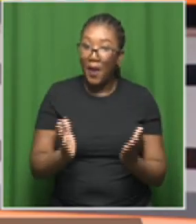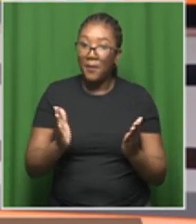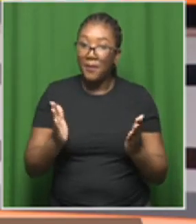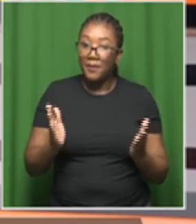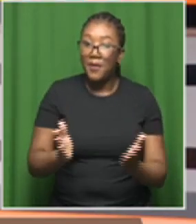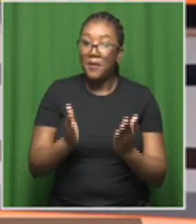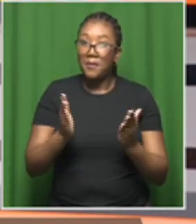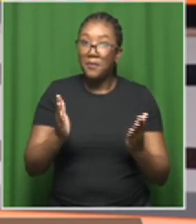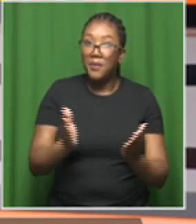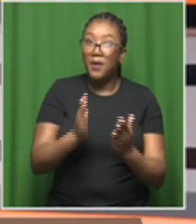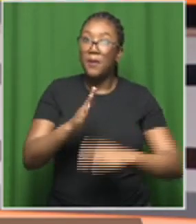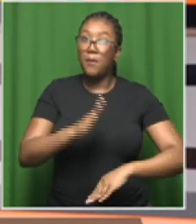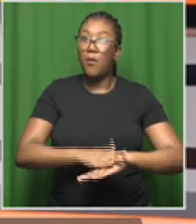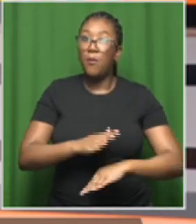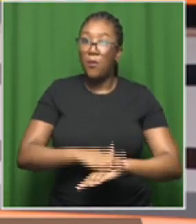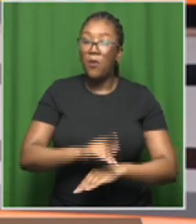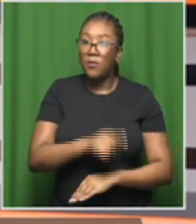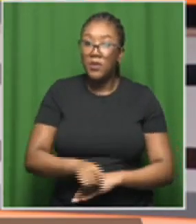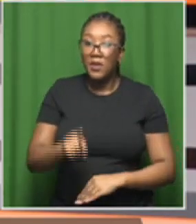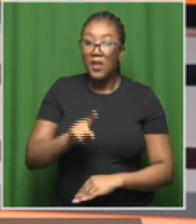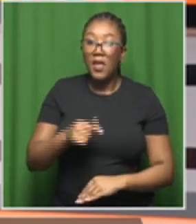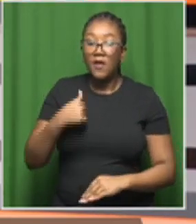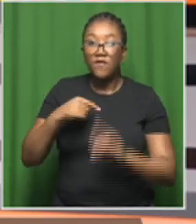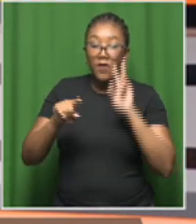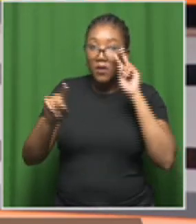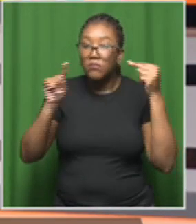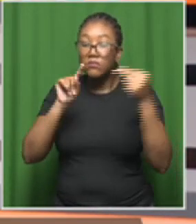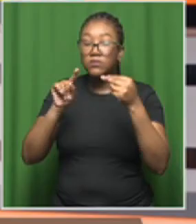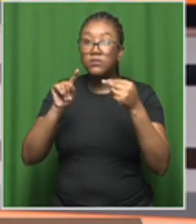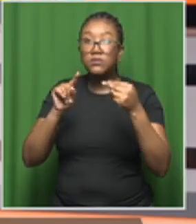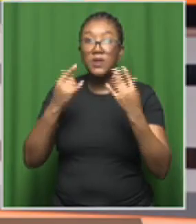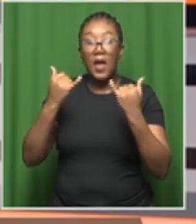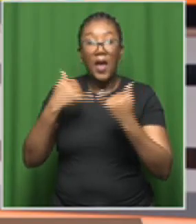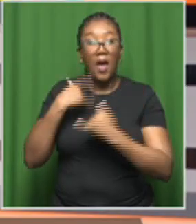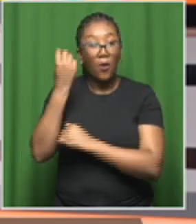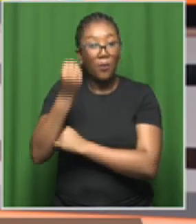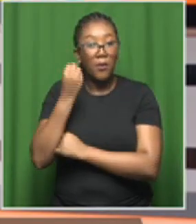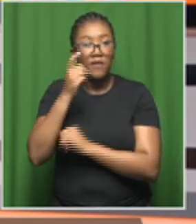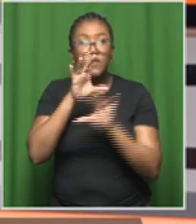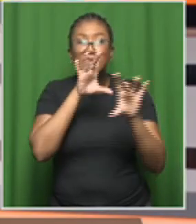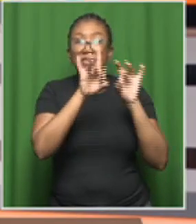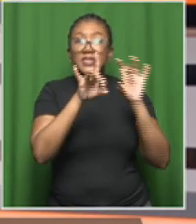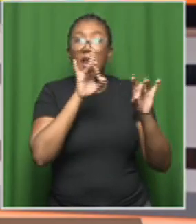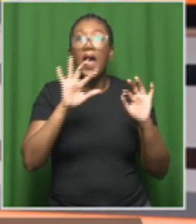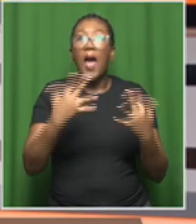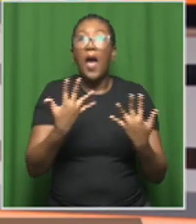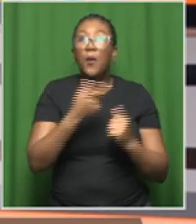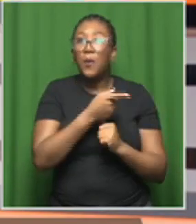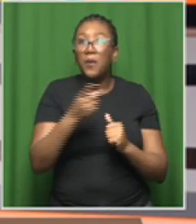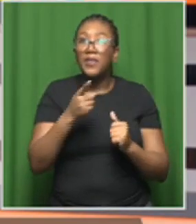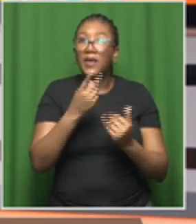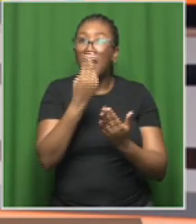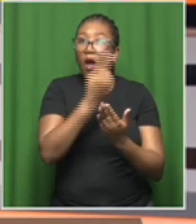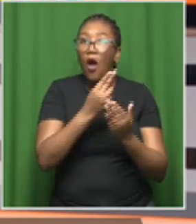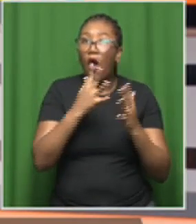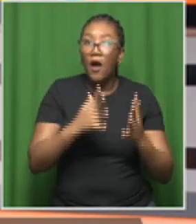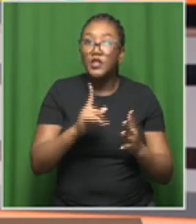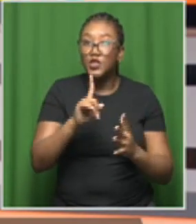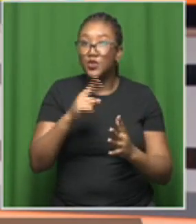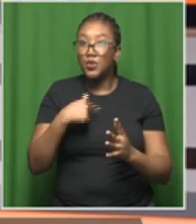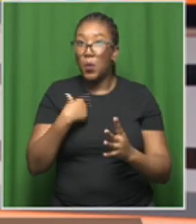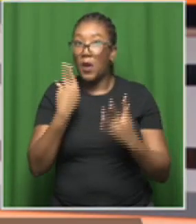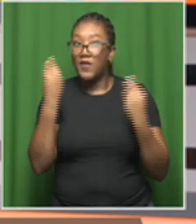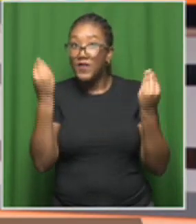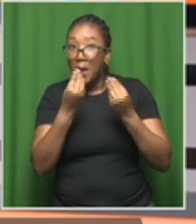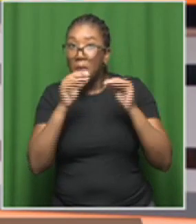of just sharing and reflecting South Africa's social fabric. So how were they selected? Were you looking for legends in the game, or were